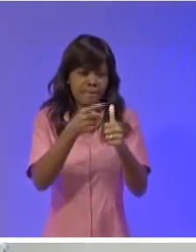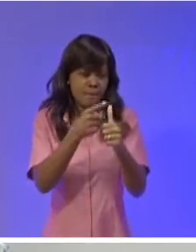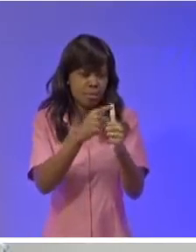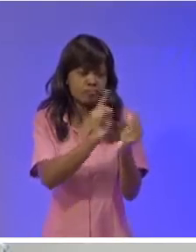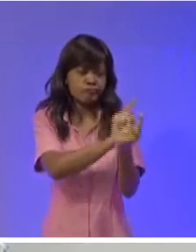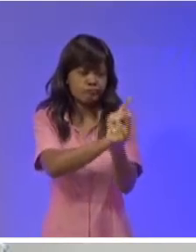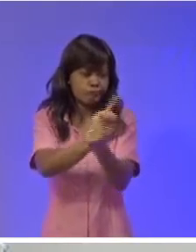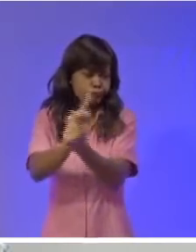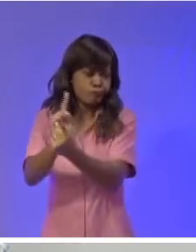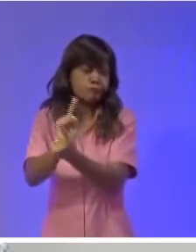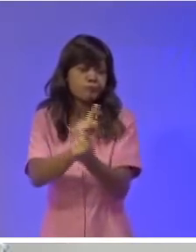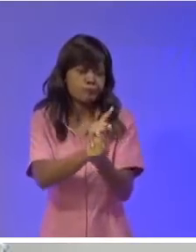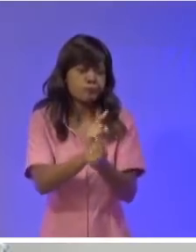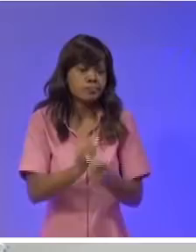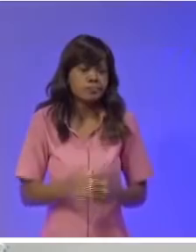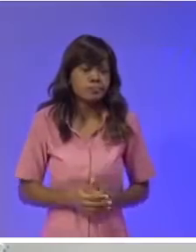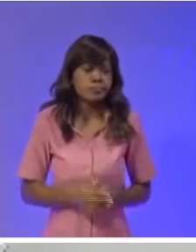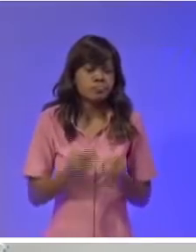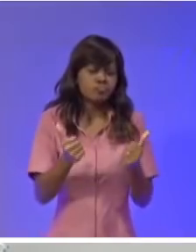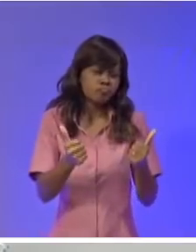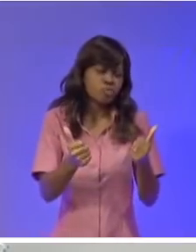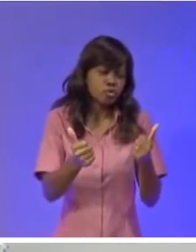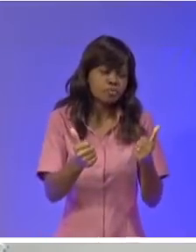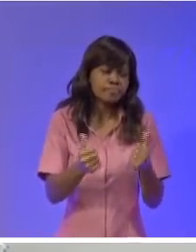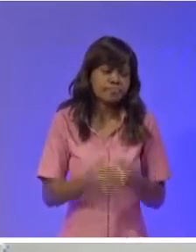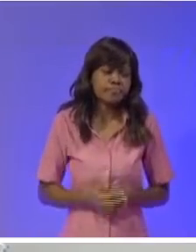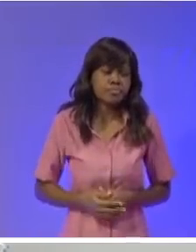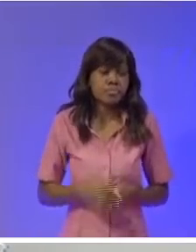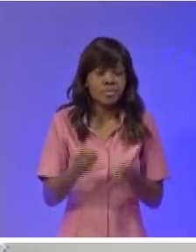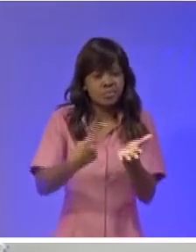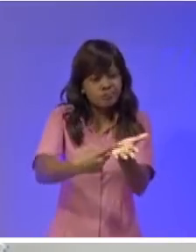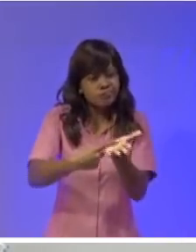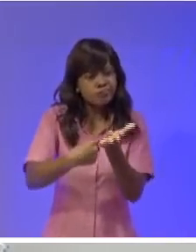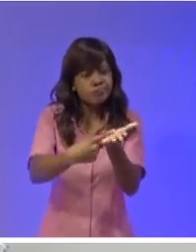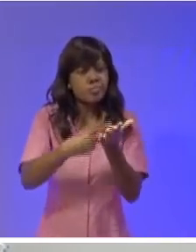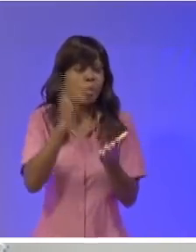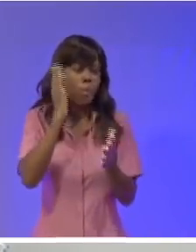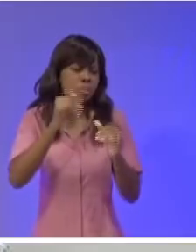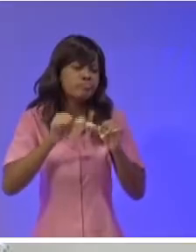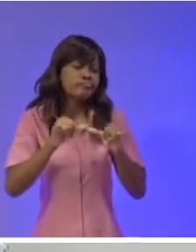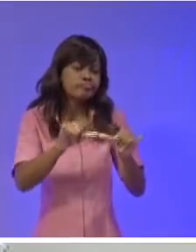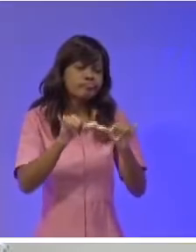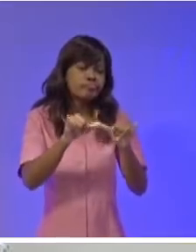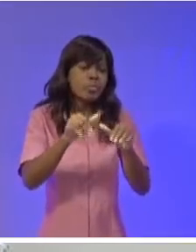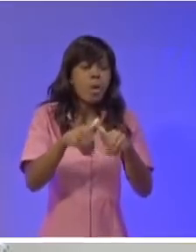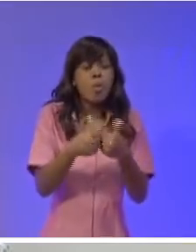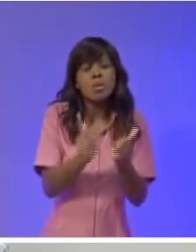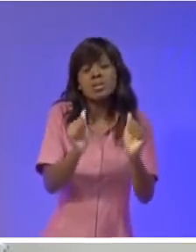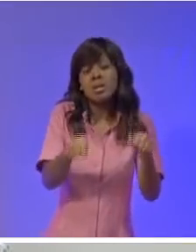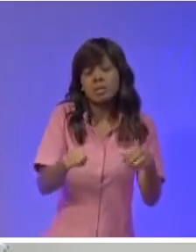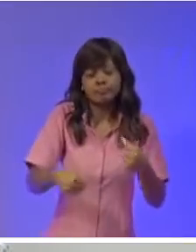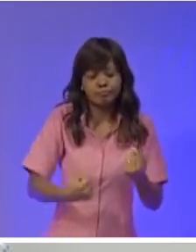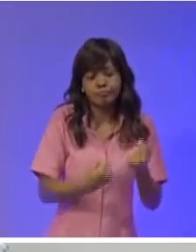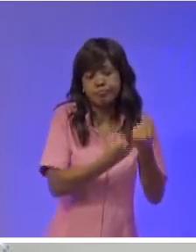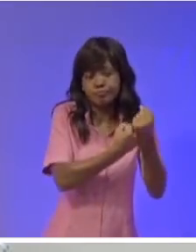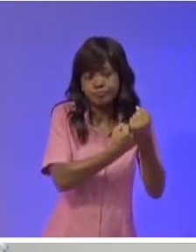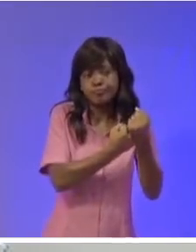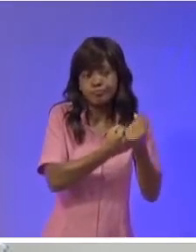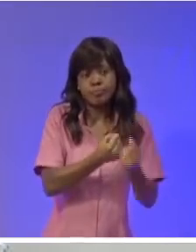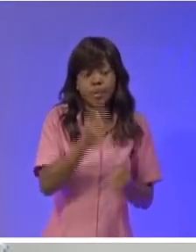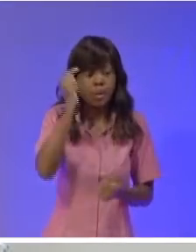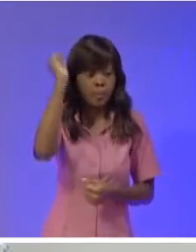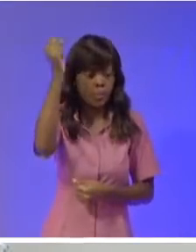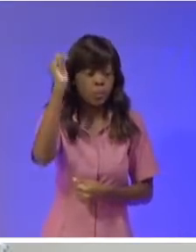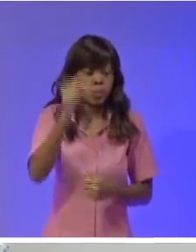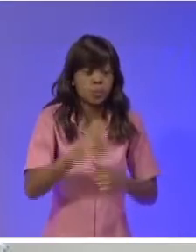General topics were discussed, how we could continue to assist Tobago. So there's a general introductory meeting, and